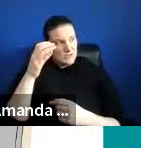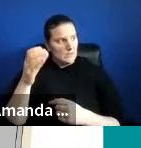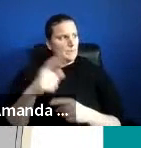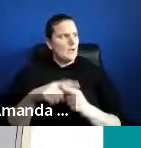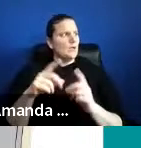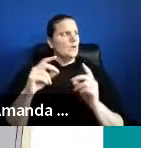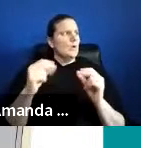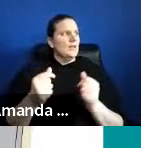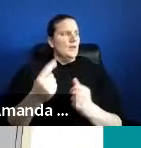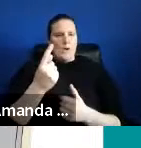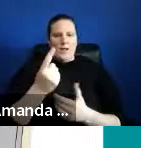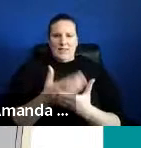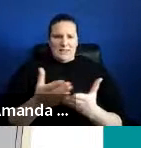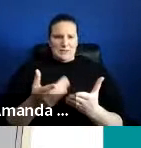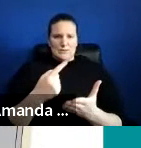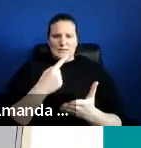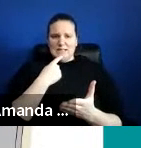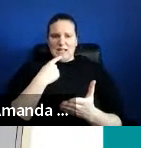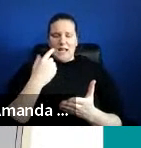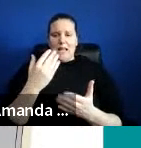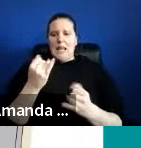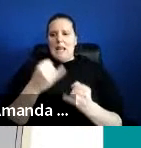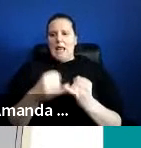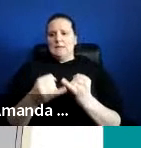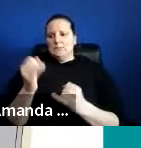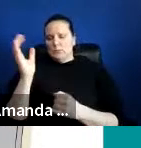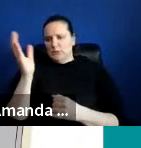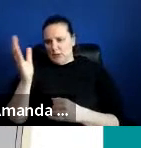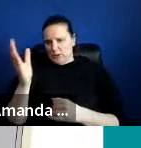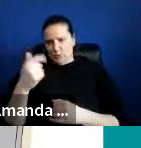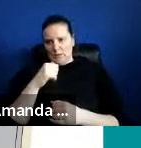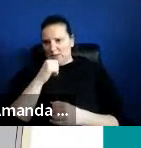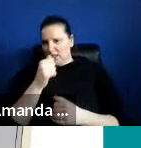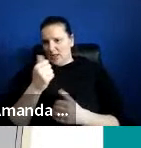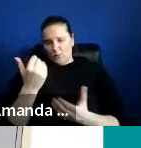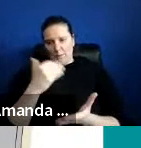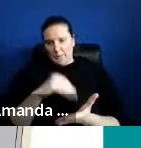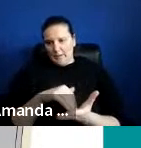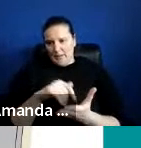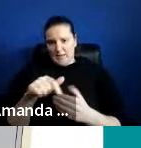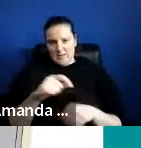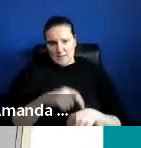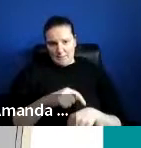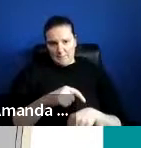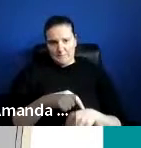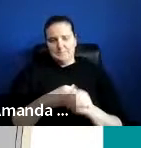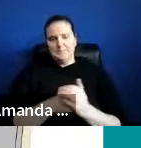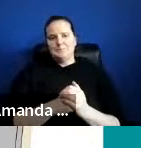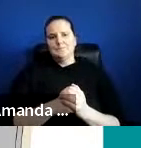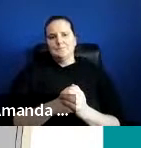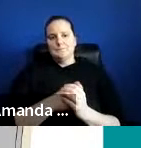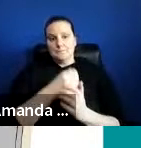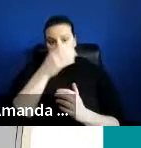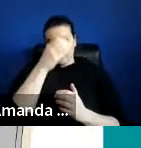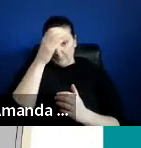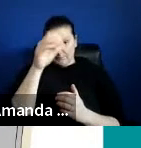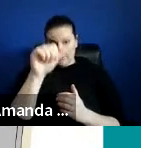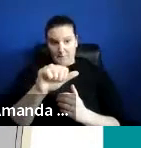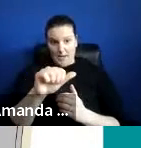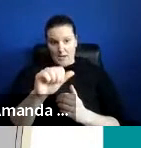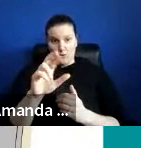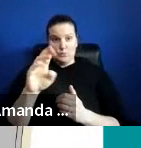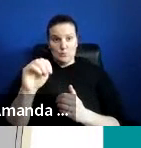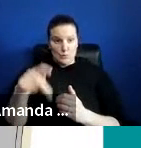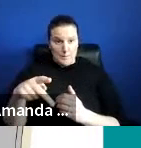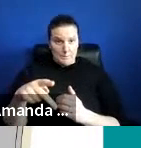quickly, one of the things we said in the last presentation that we didn't repeat this time is that concept A has a ramp in the light